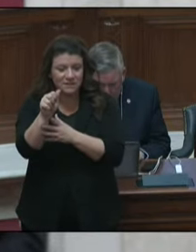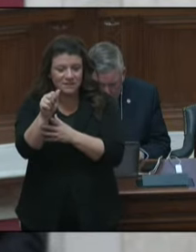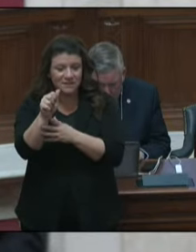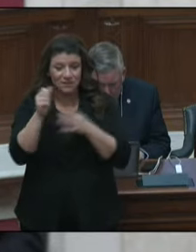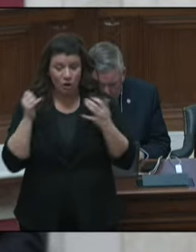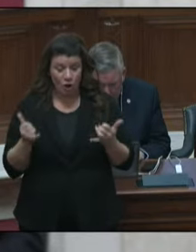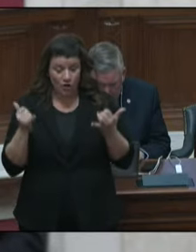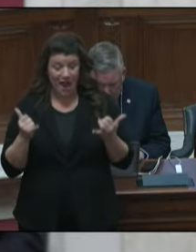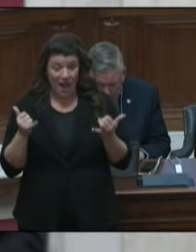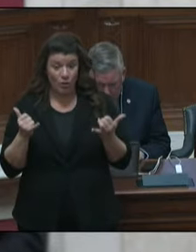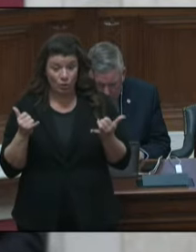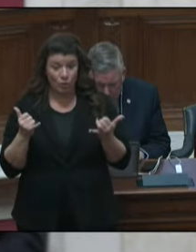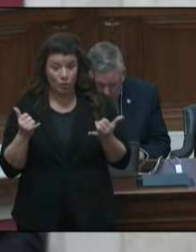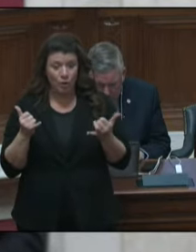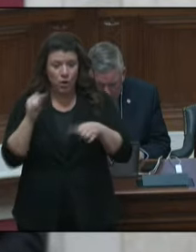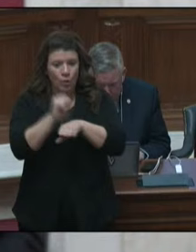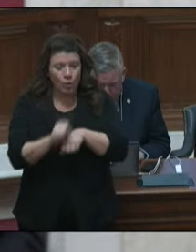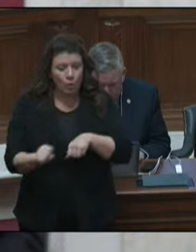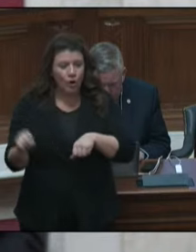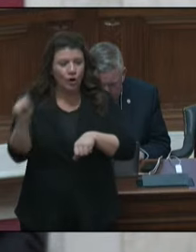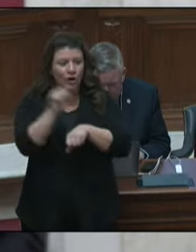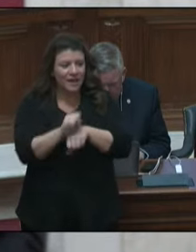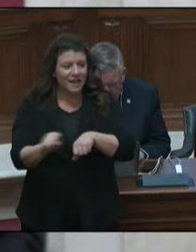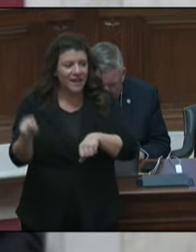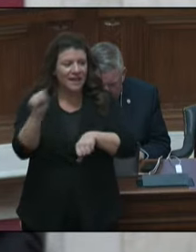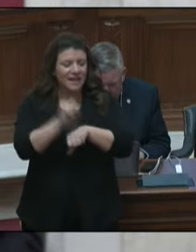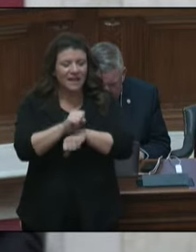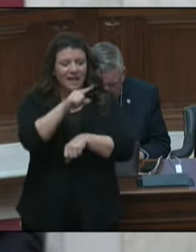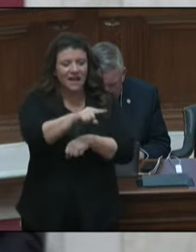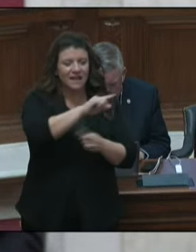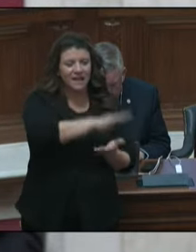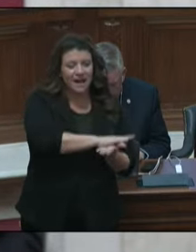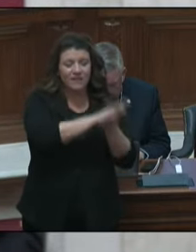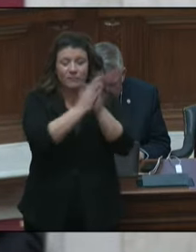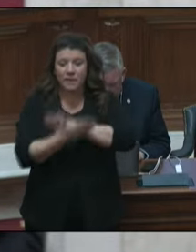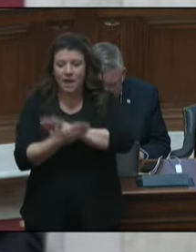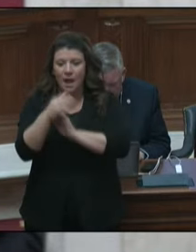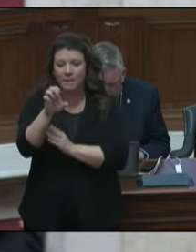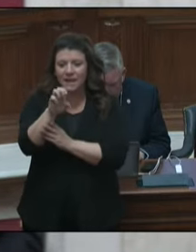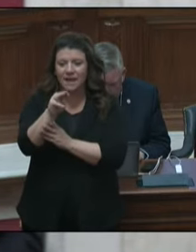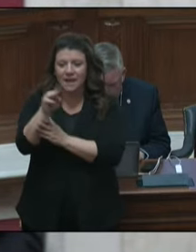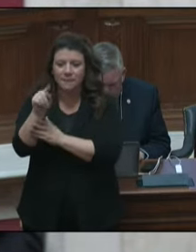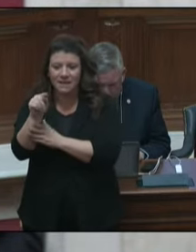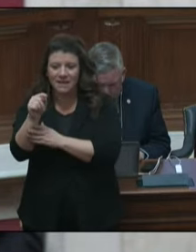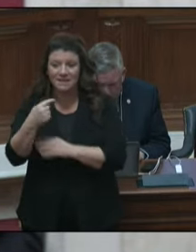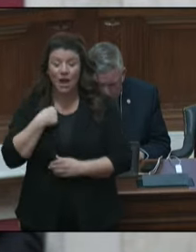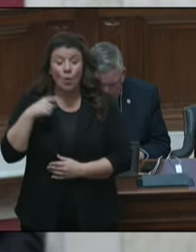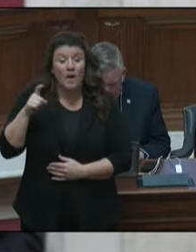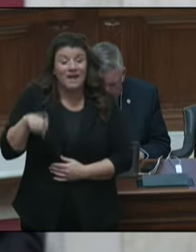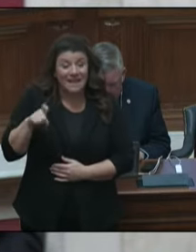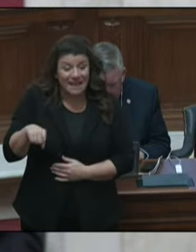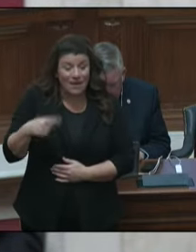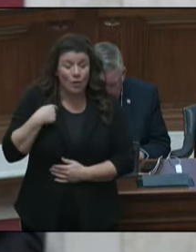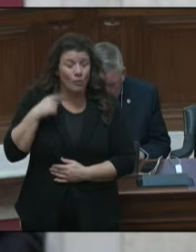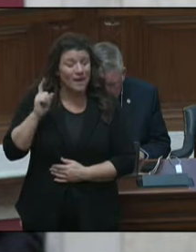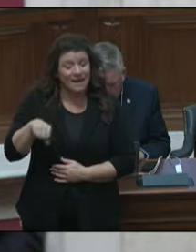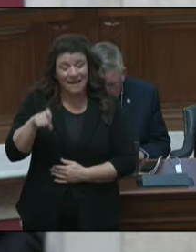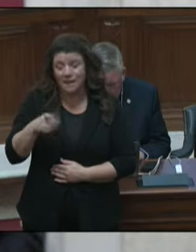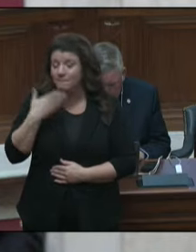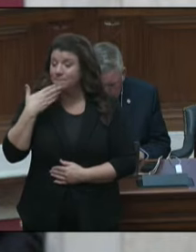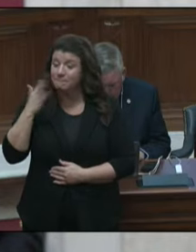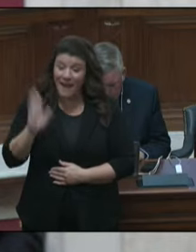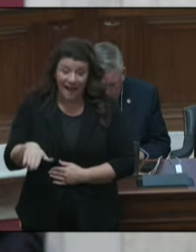are now working and have become EMTs, and we need them, and we needed them so